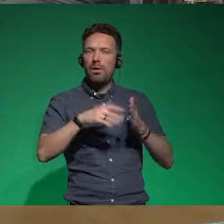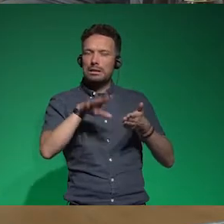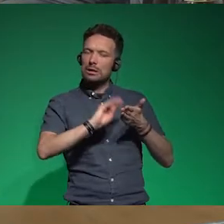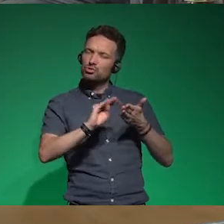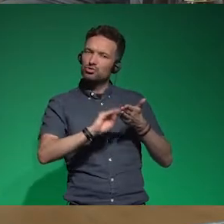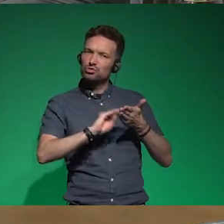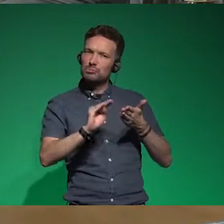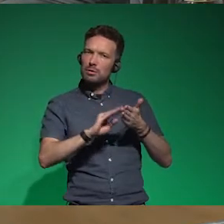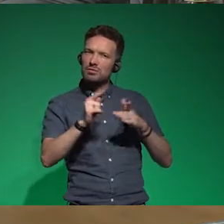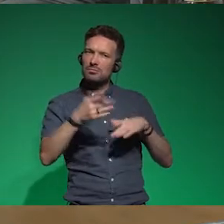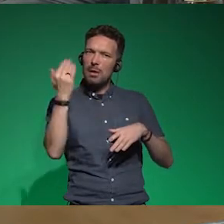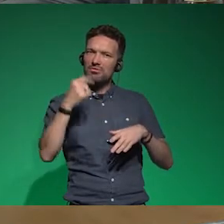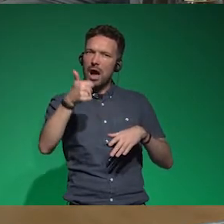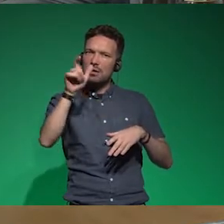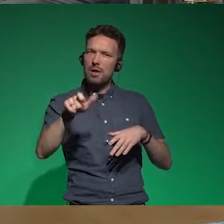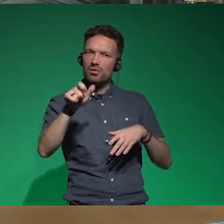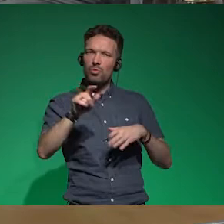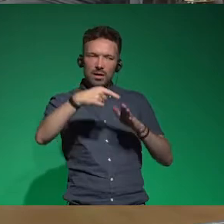Anthony Reid,